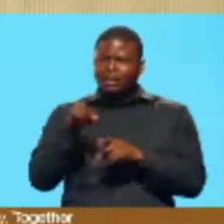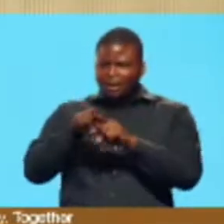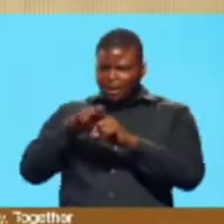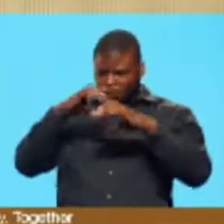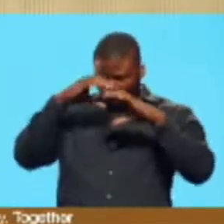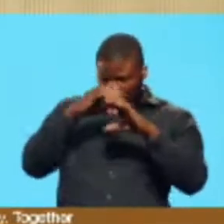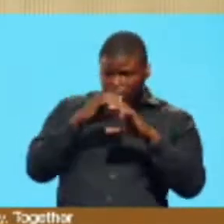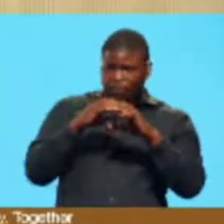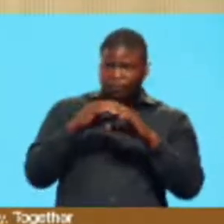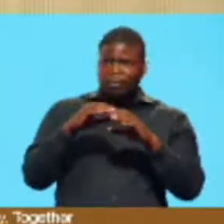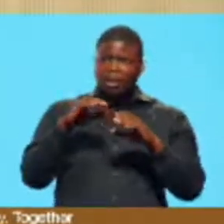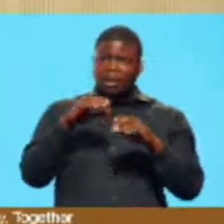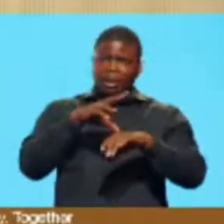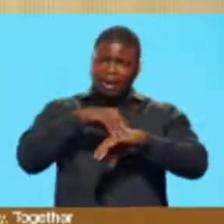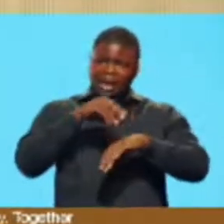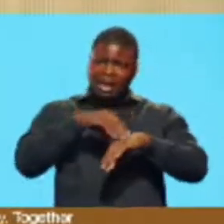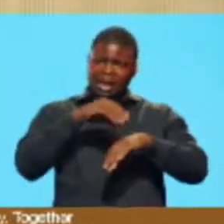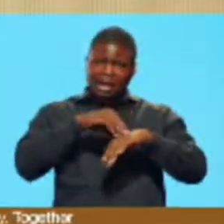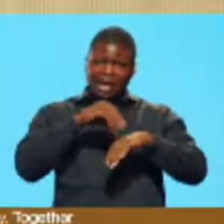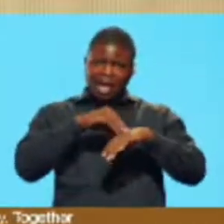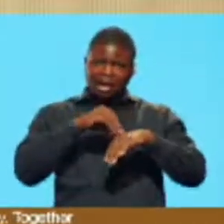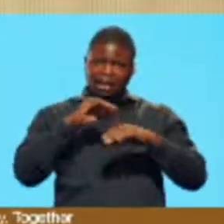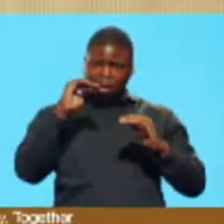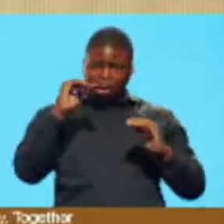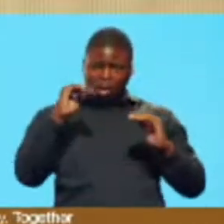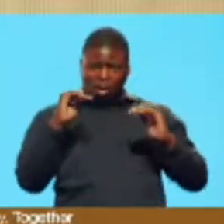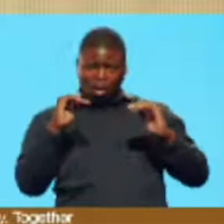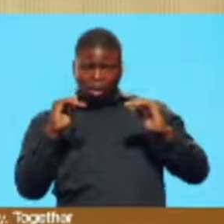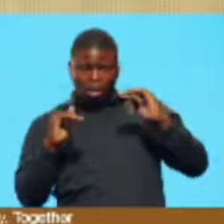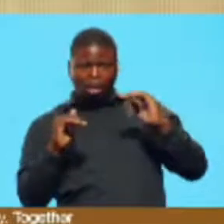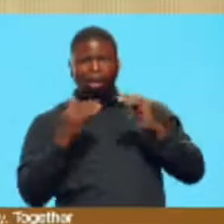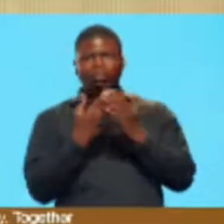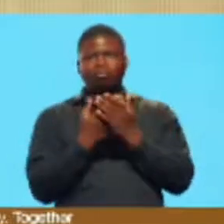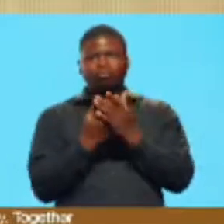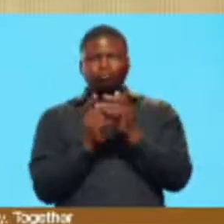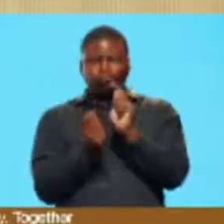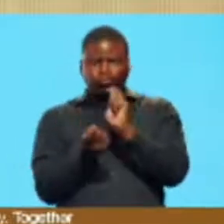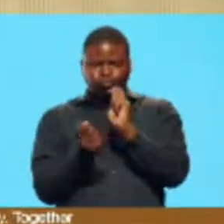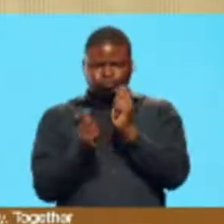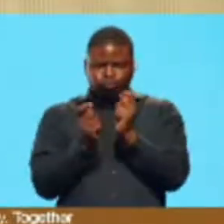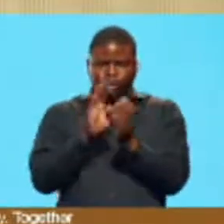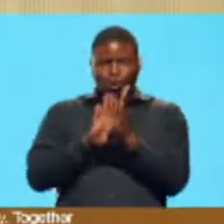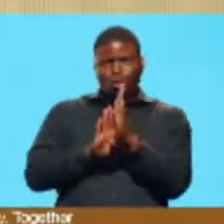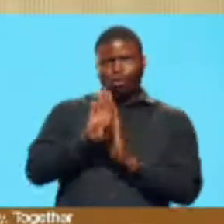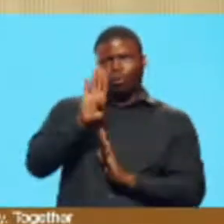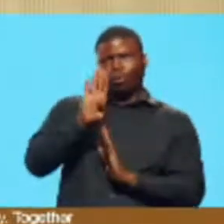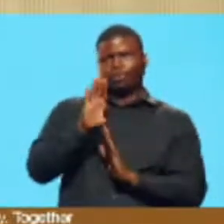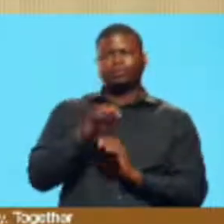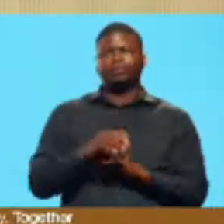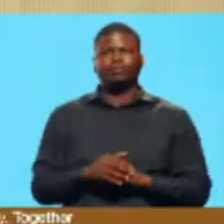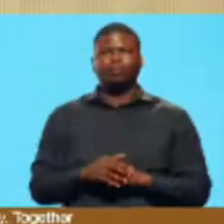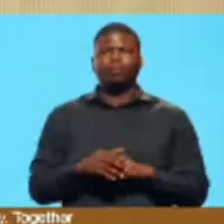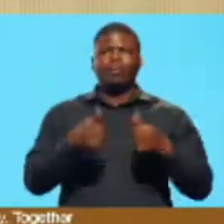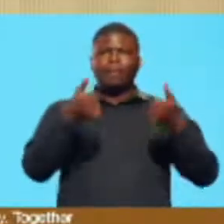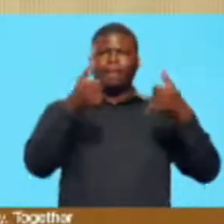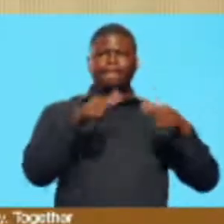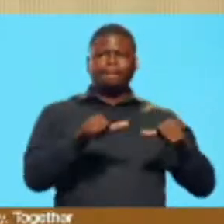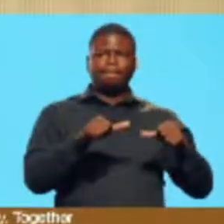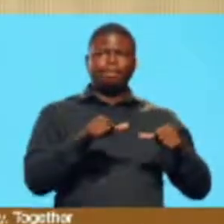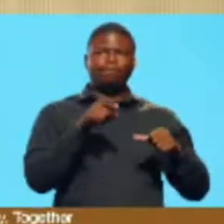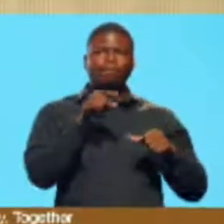and population grows during the demographic transition. The next slide